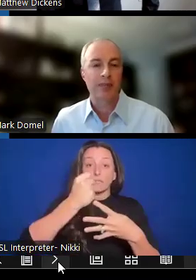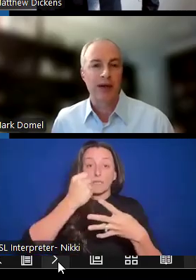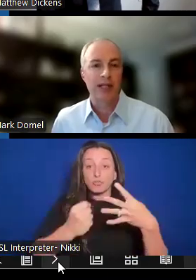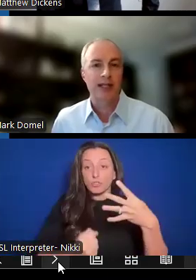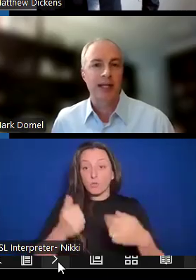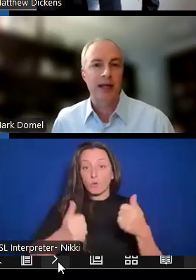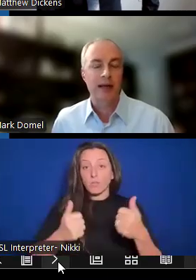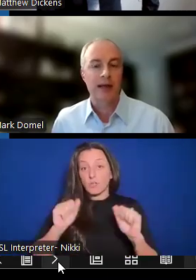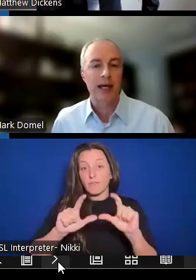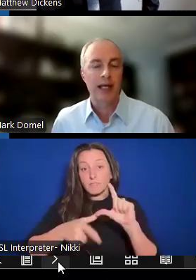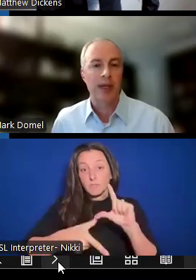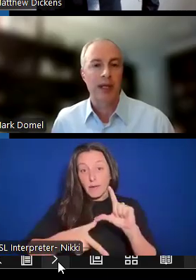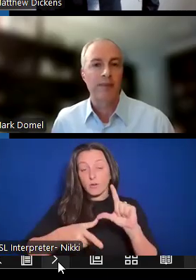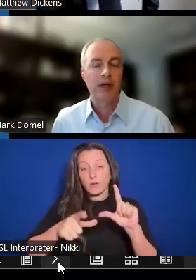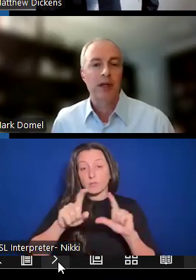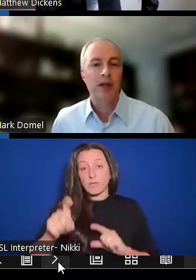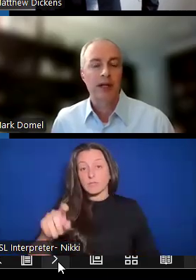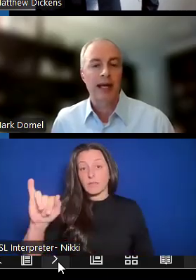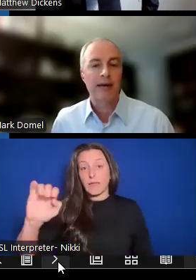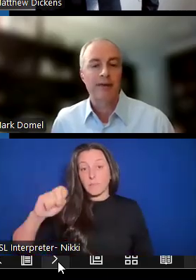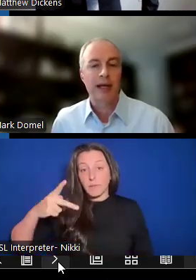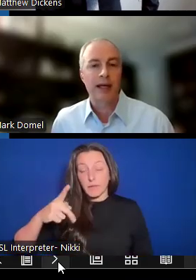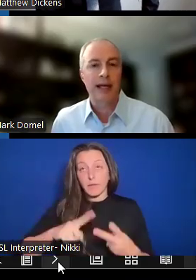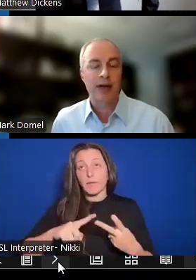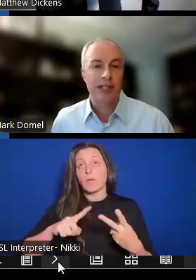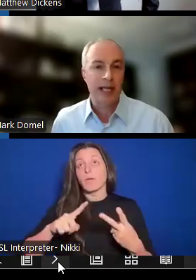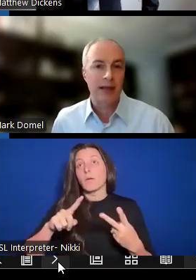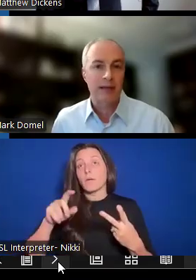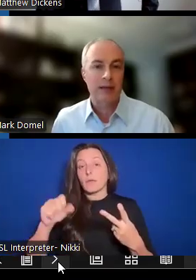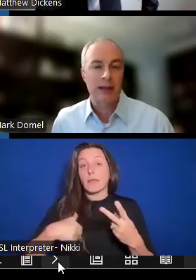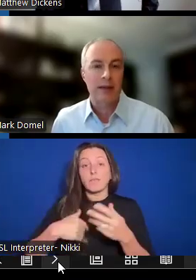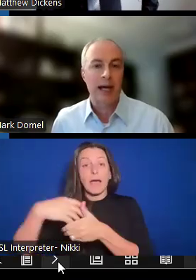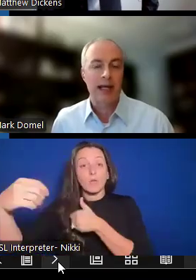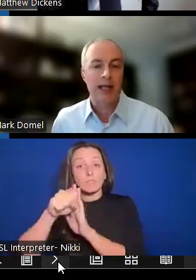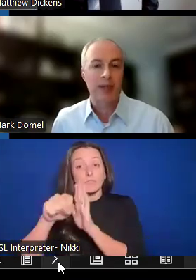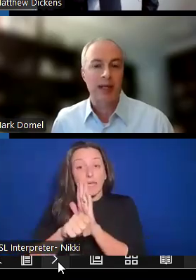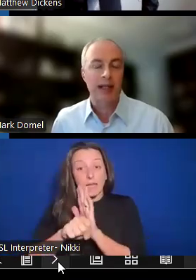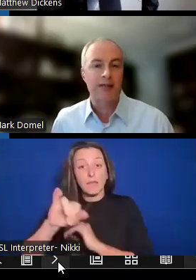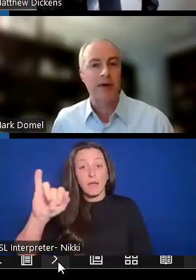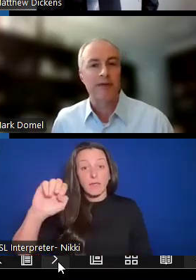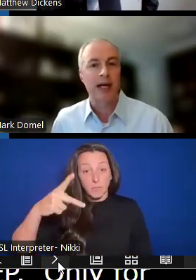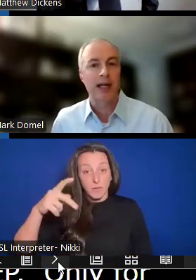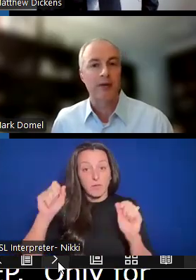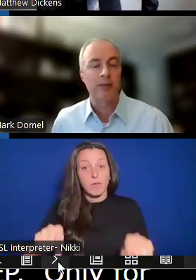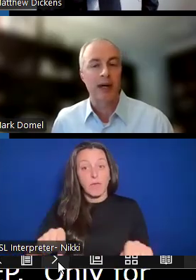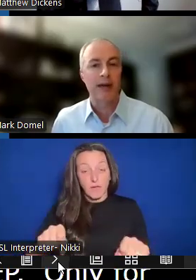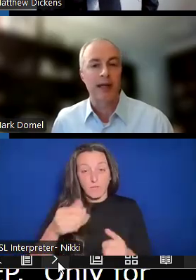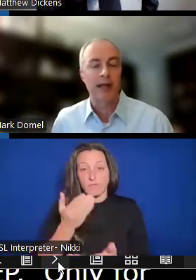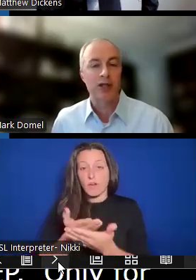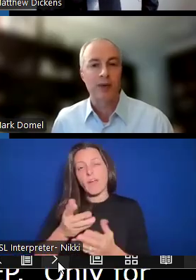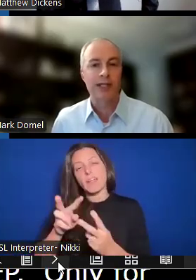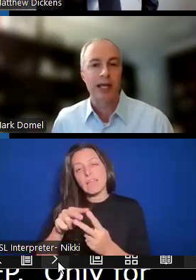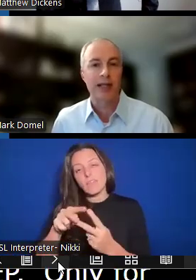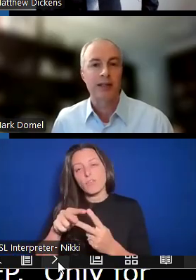have an expired Texas IEP. You can have an out of state IEP that's verified either by